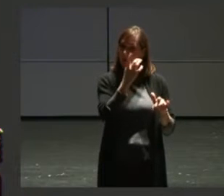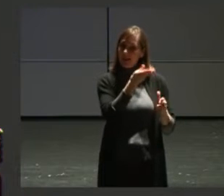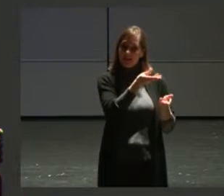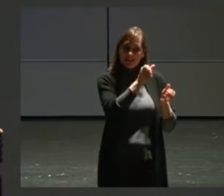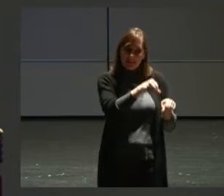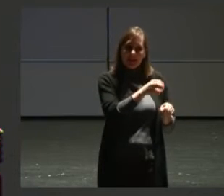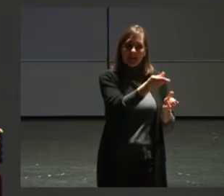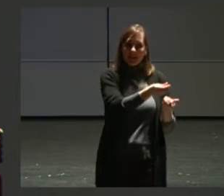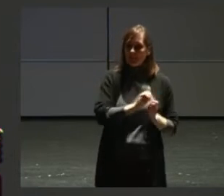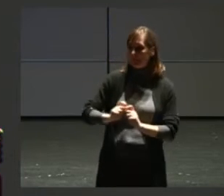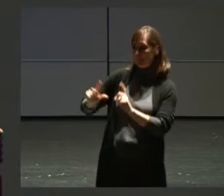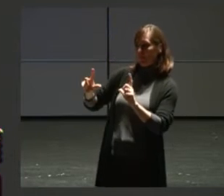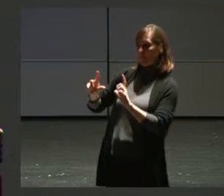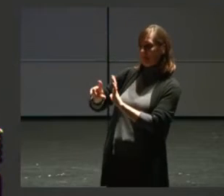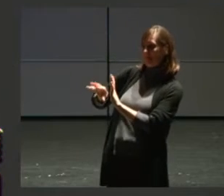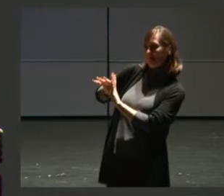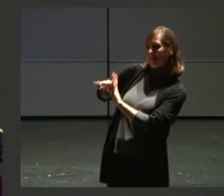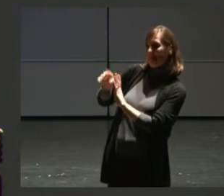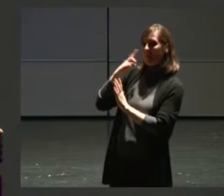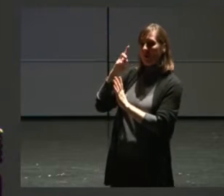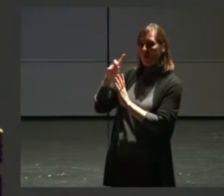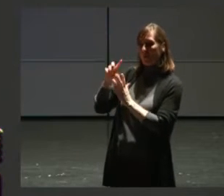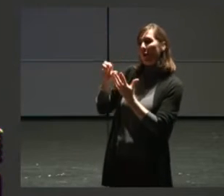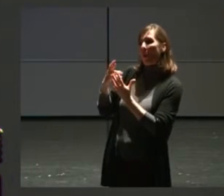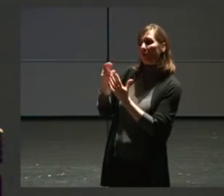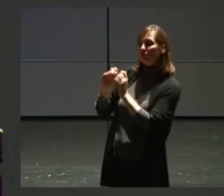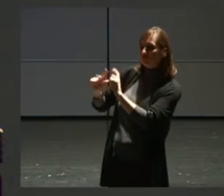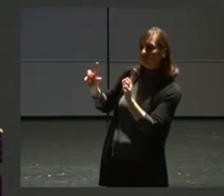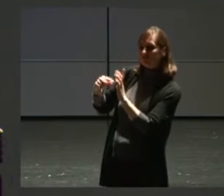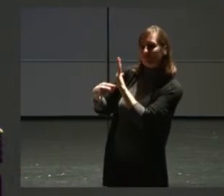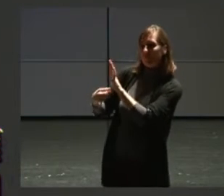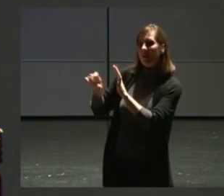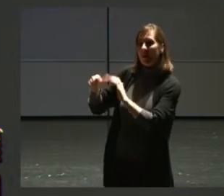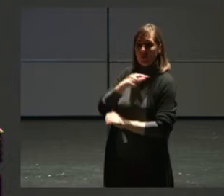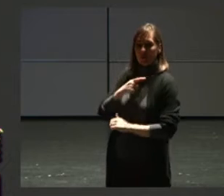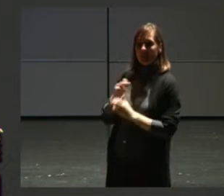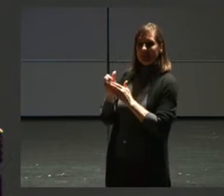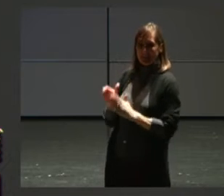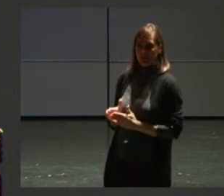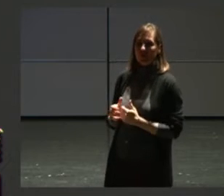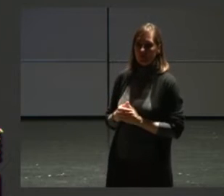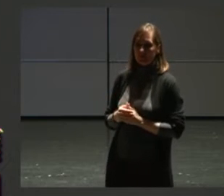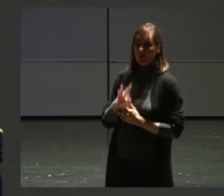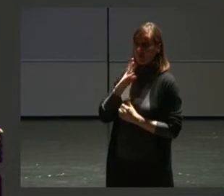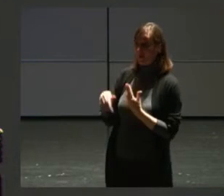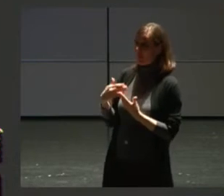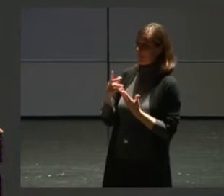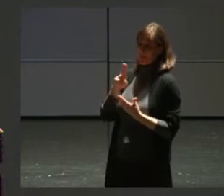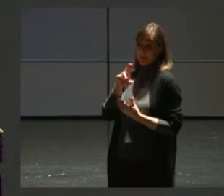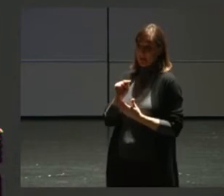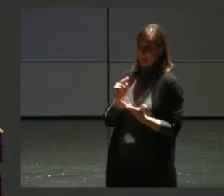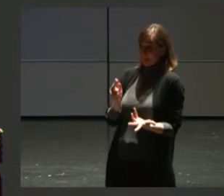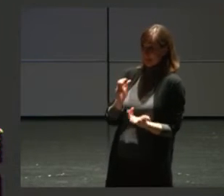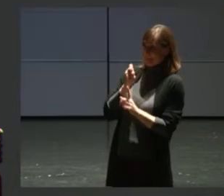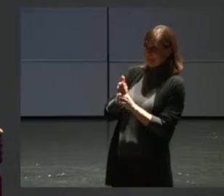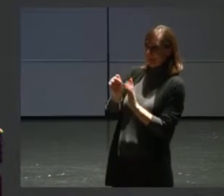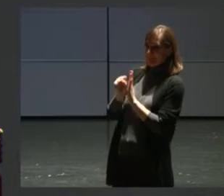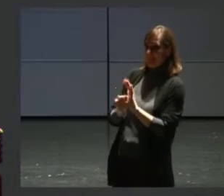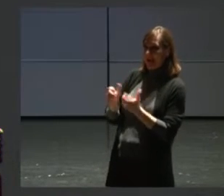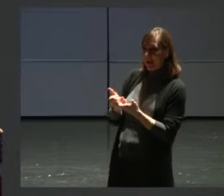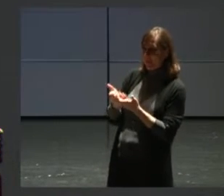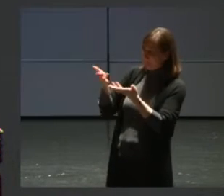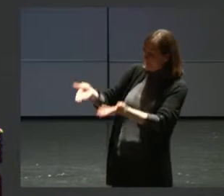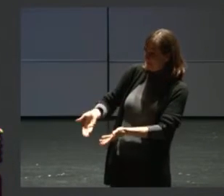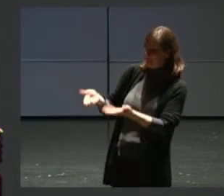a lot of other legislative leaders and talk about the great things that UWM is doing and the impact it's having in this state. So one